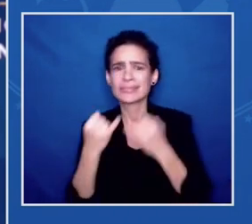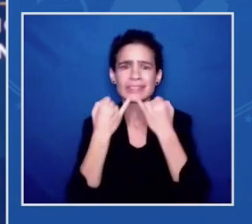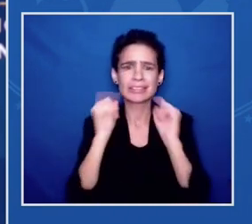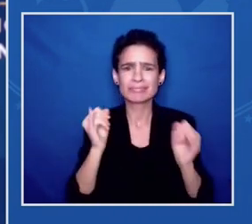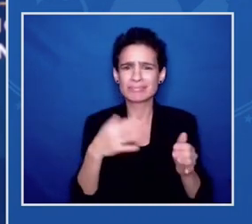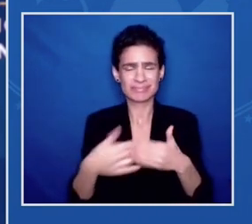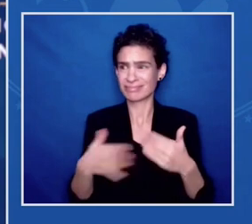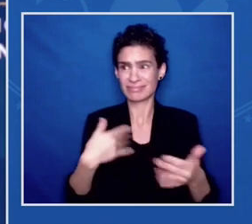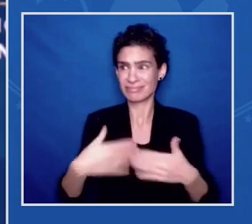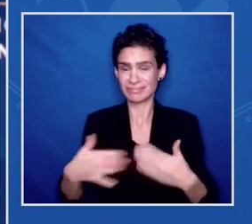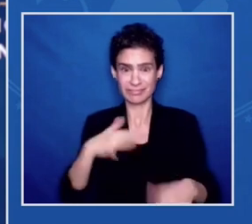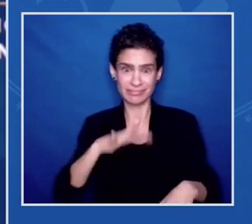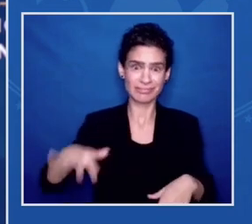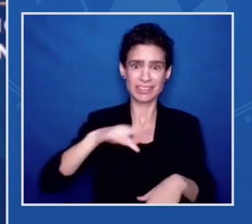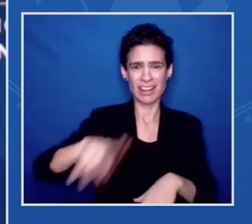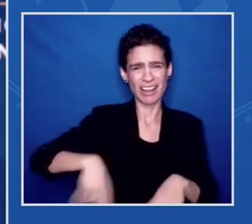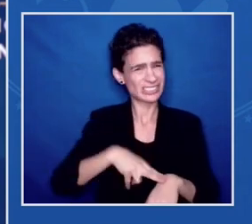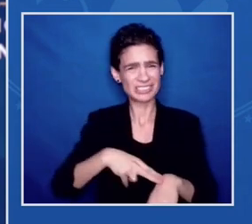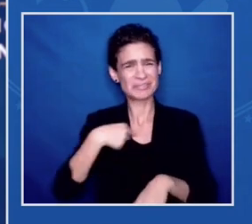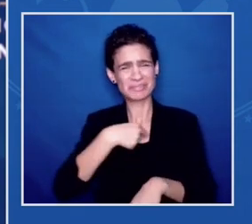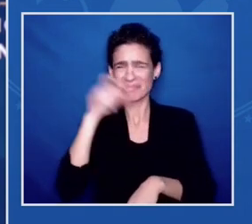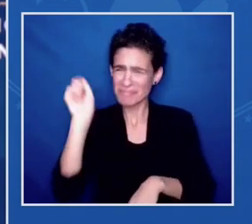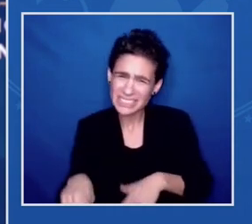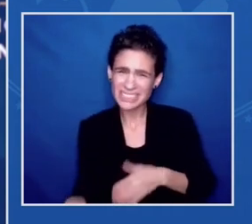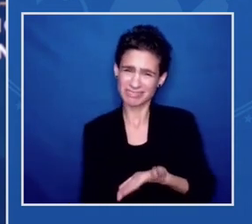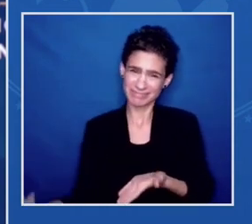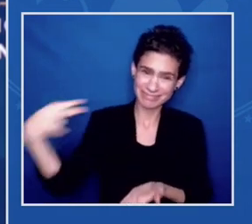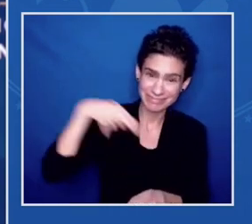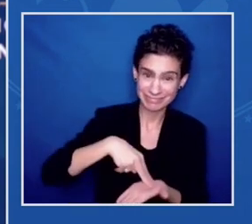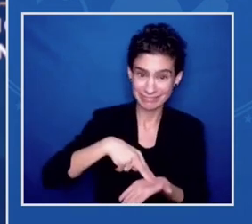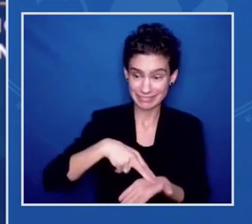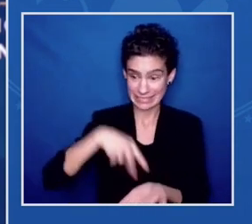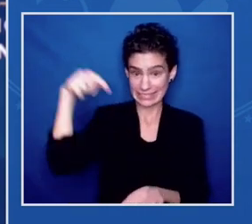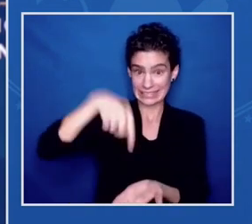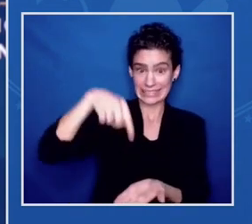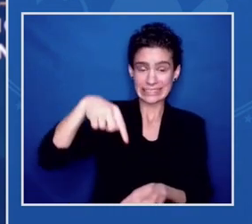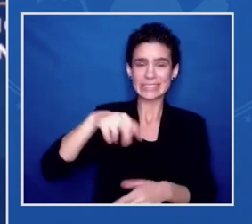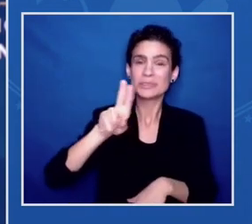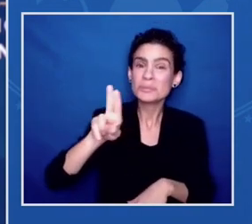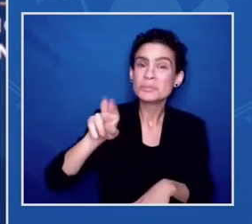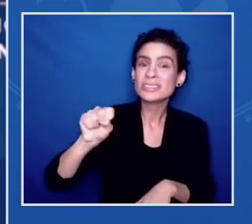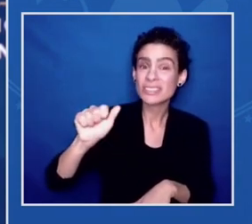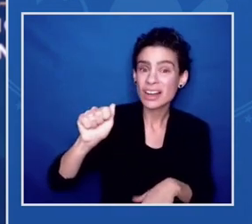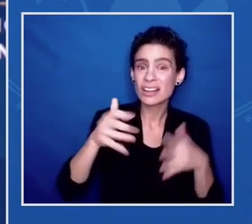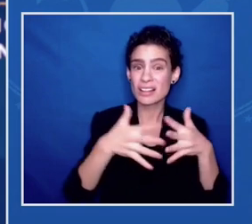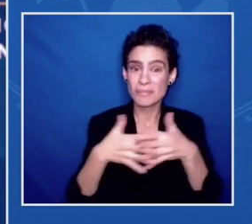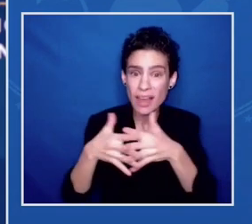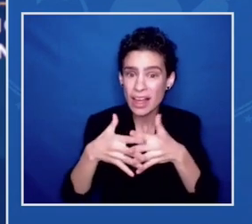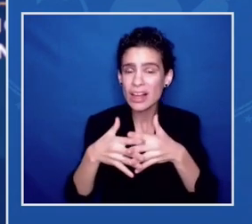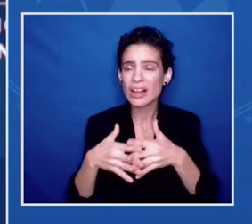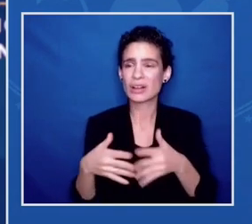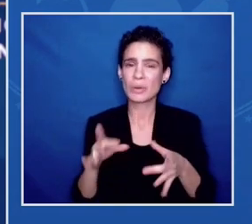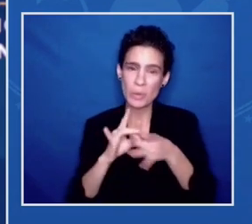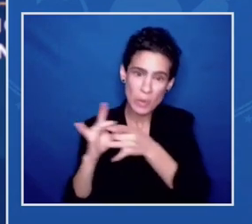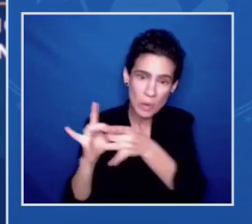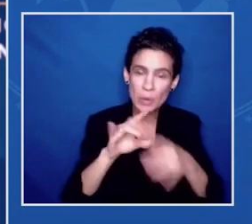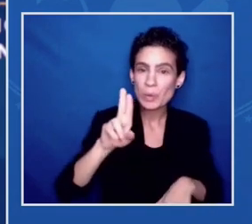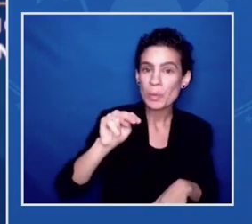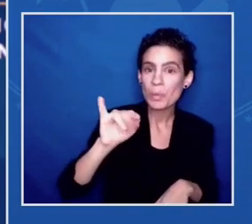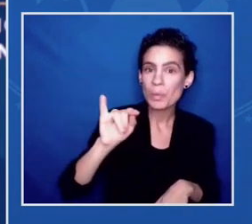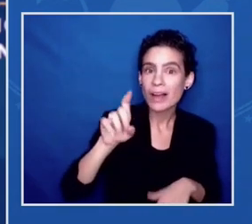in the nation that we must step up. This is the United States of